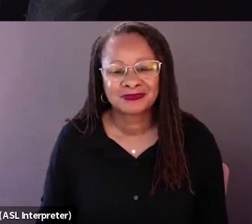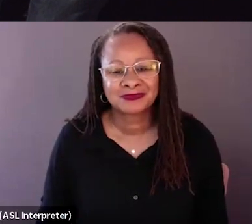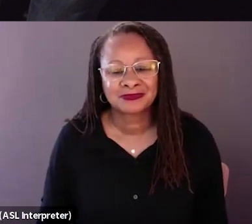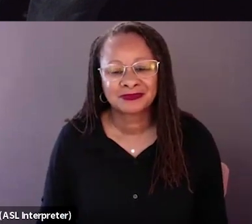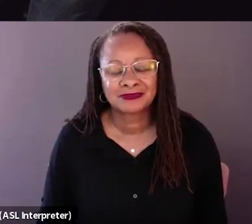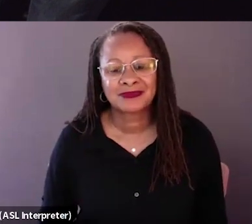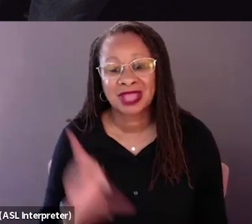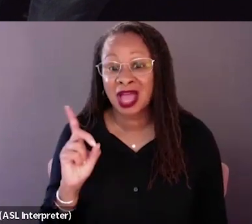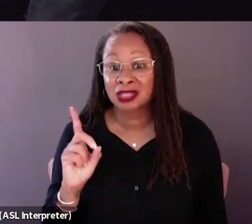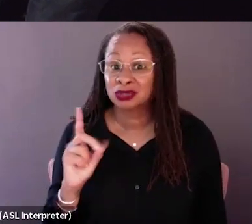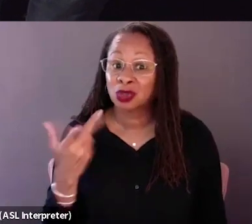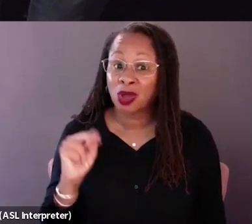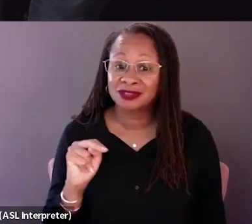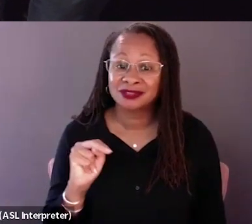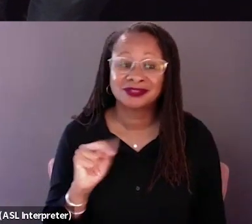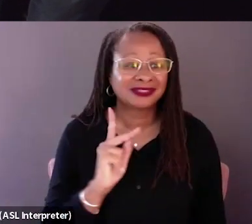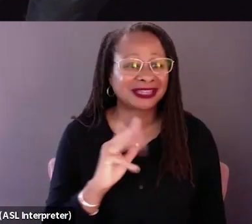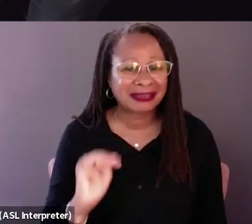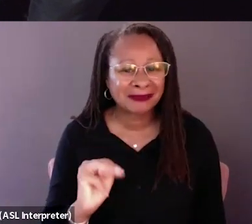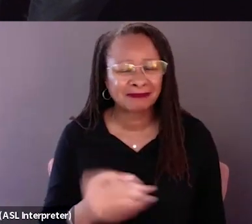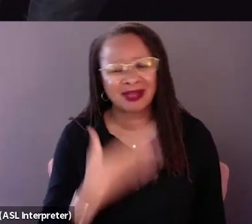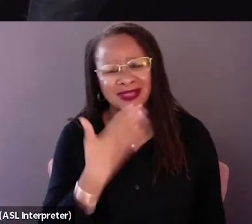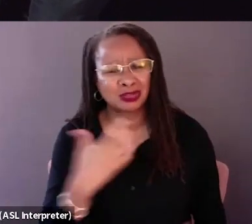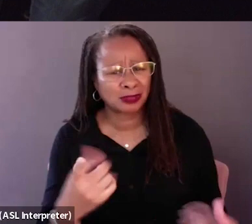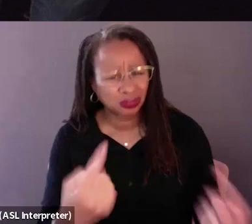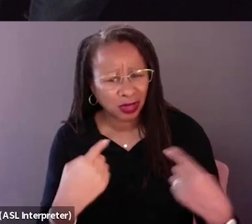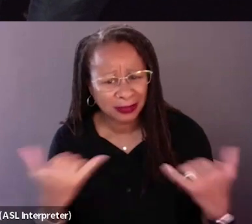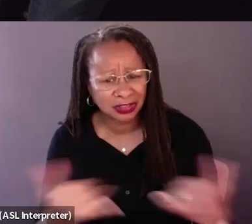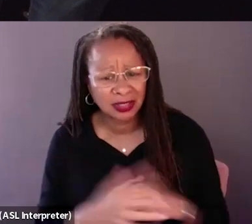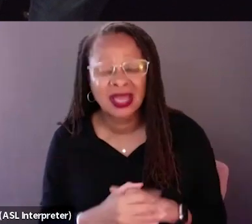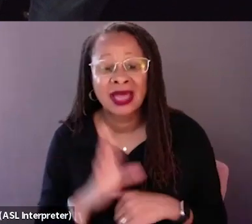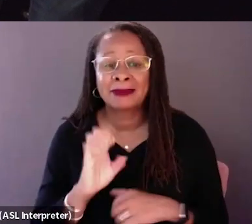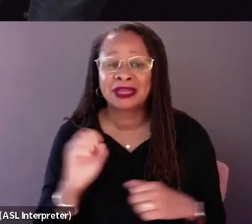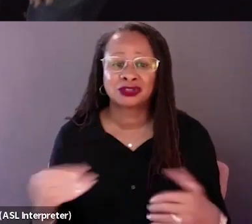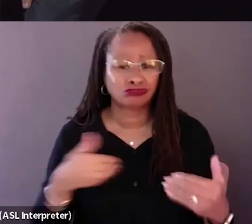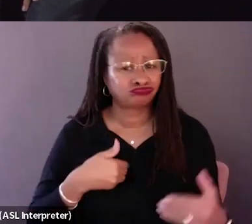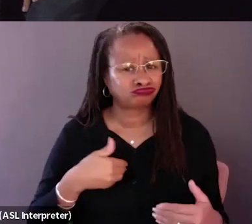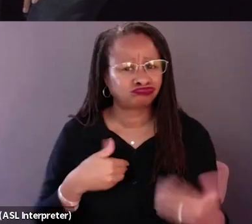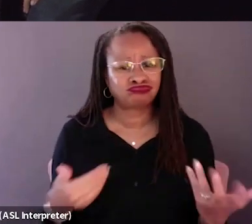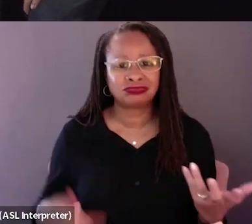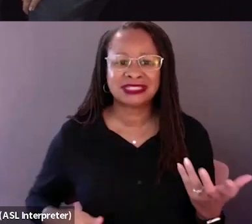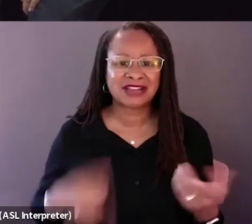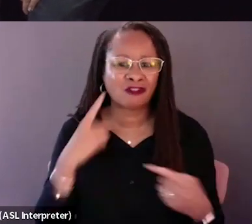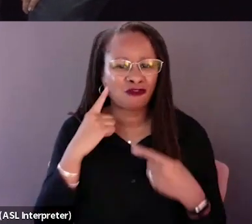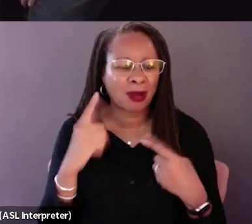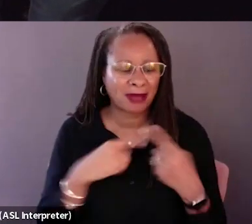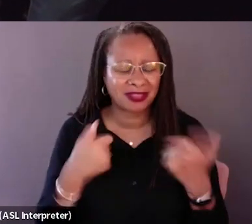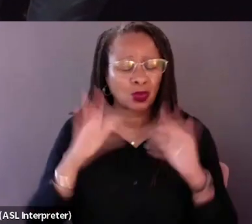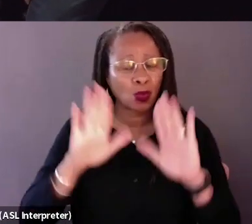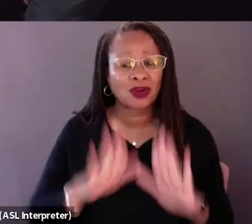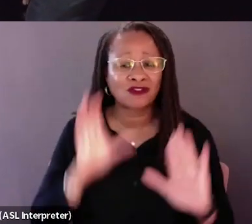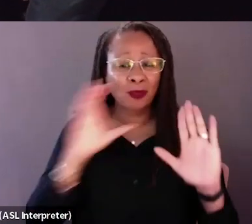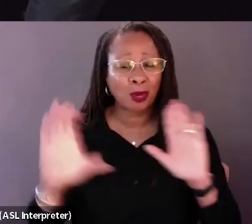Well, Dawn, Kim, thank you so much for coming and being so insightful about this wonderful